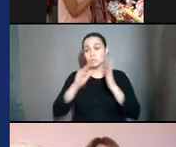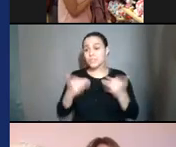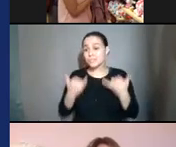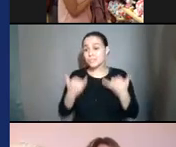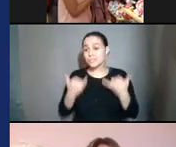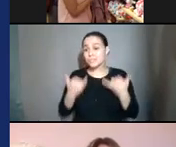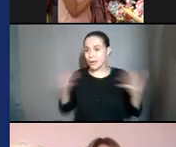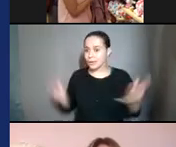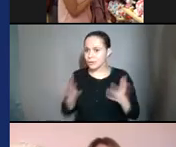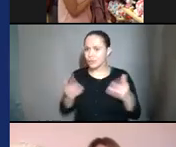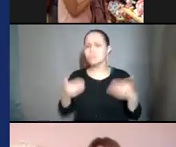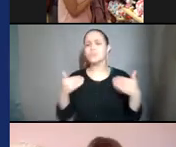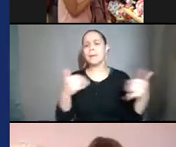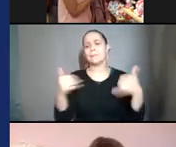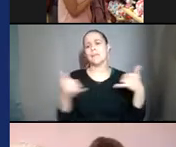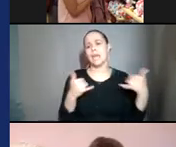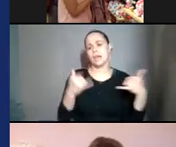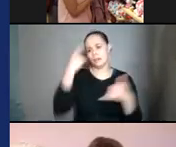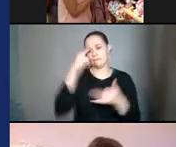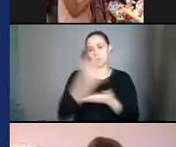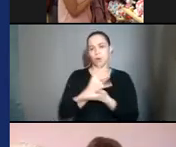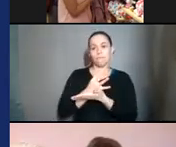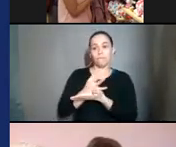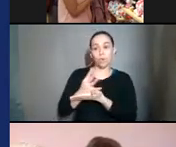6 weeks before giving them an assignment.